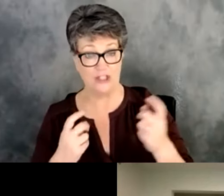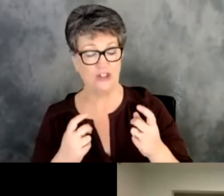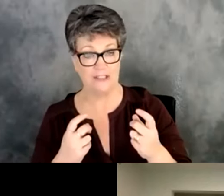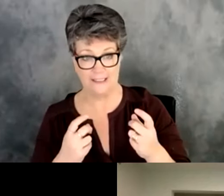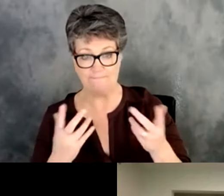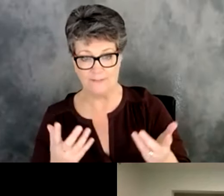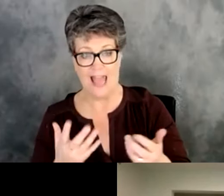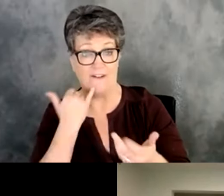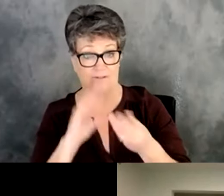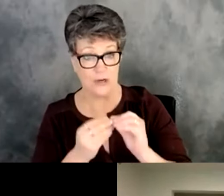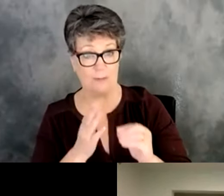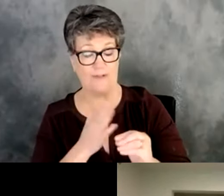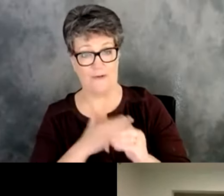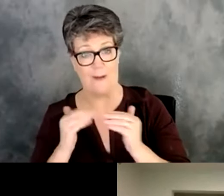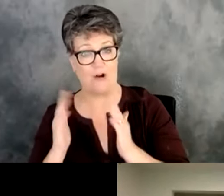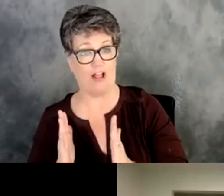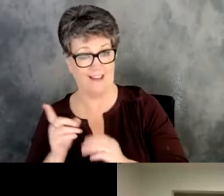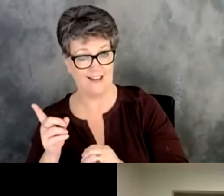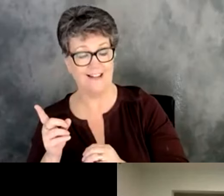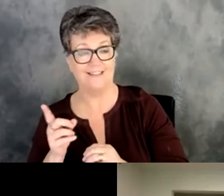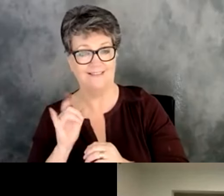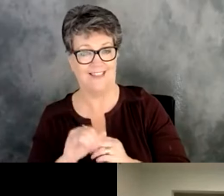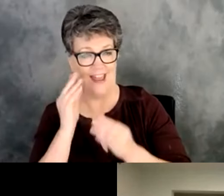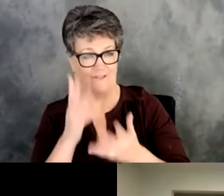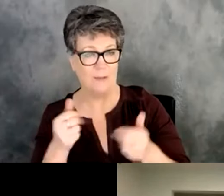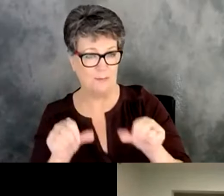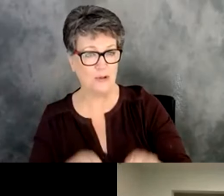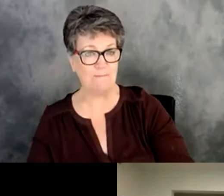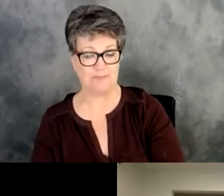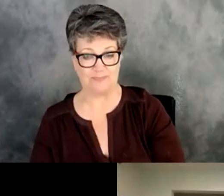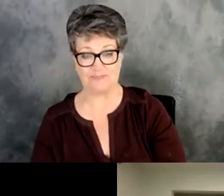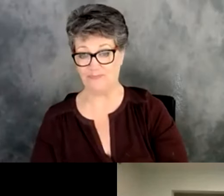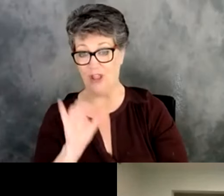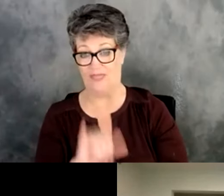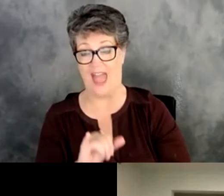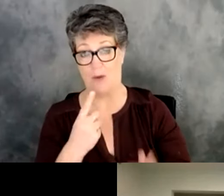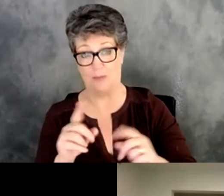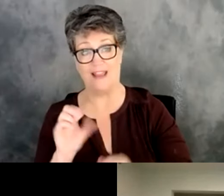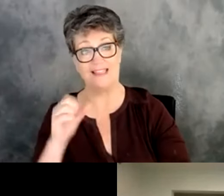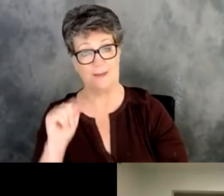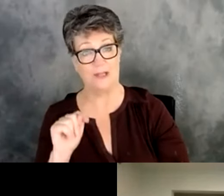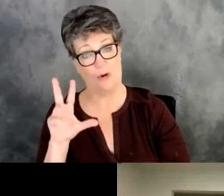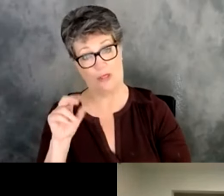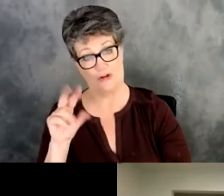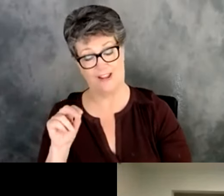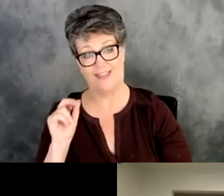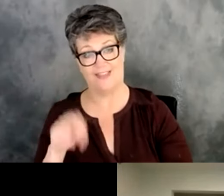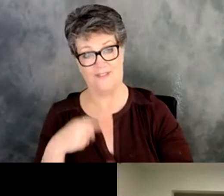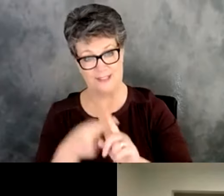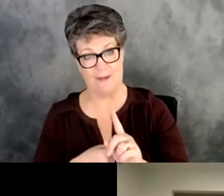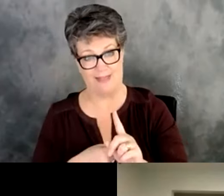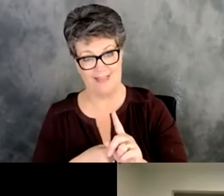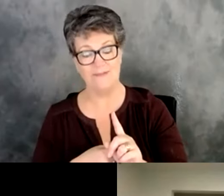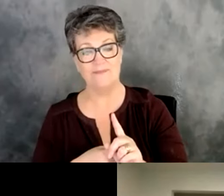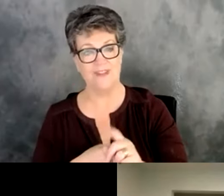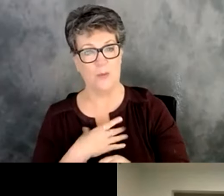a phone number for my colleague in that information. So that is going to be on September 30th of this month, and would